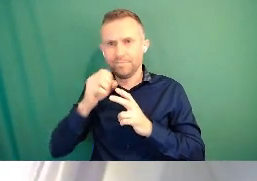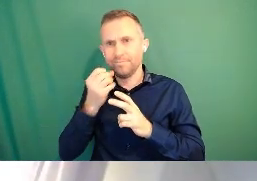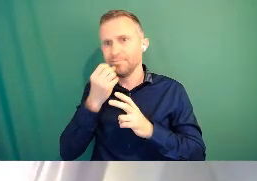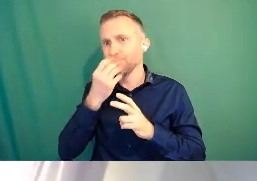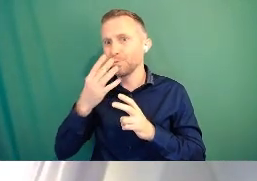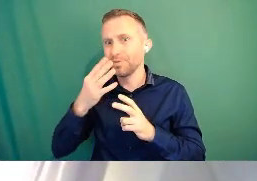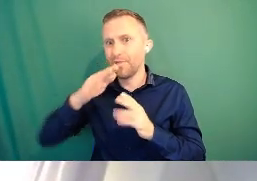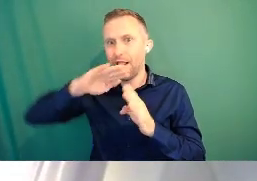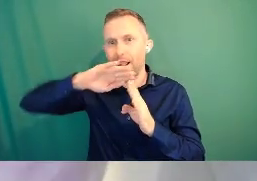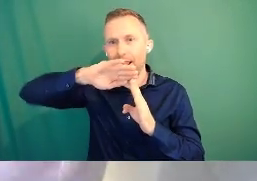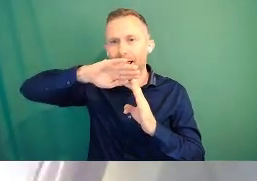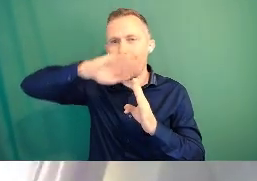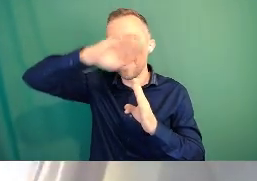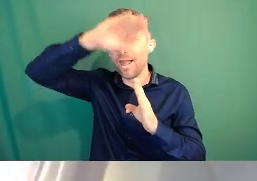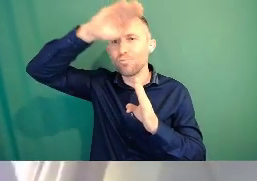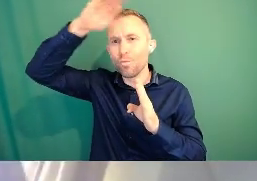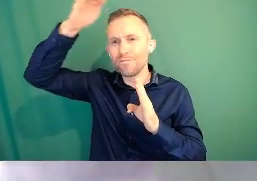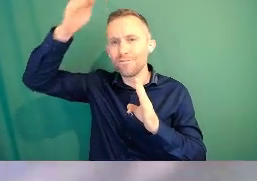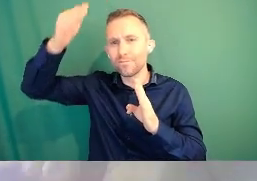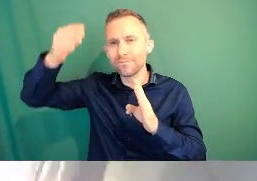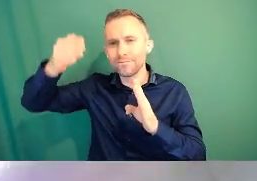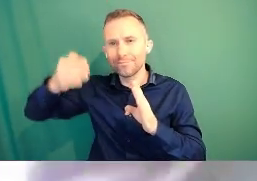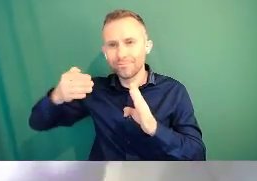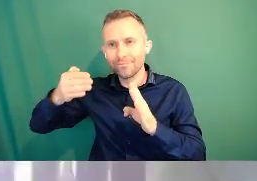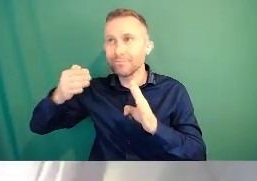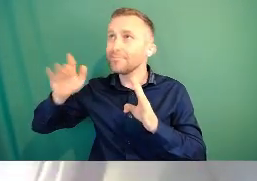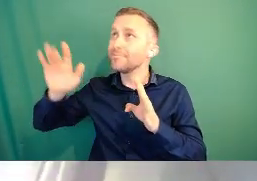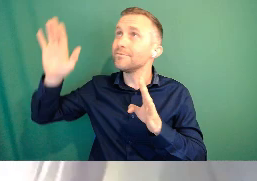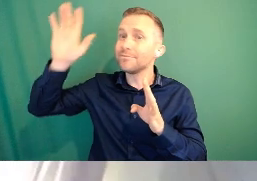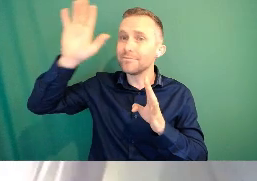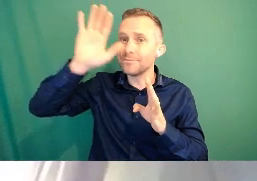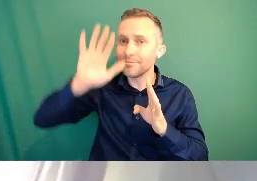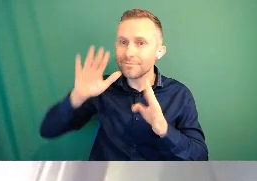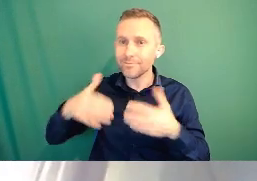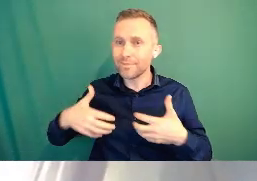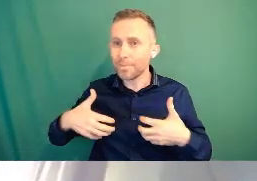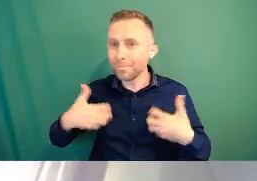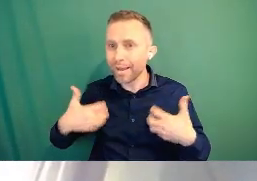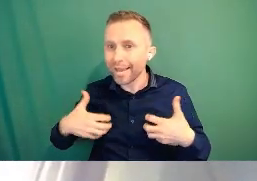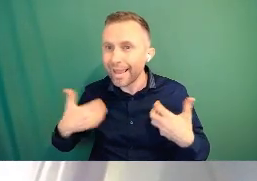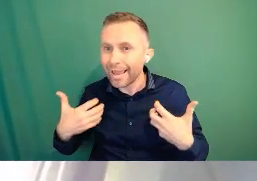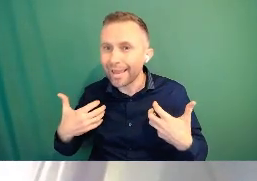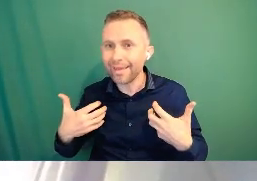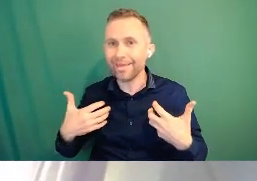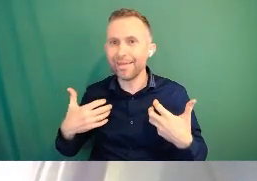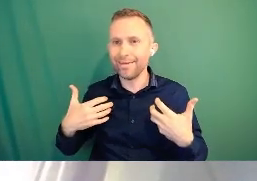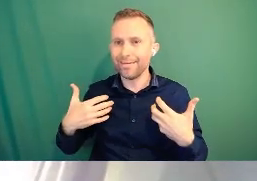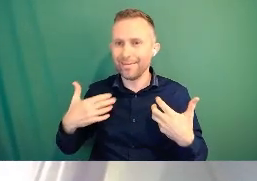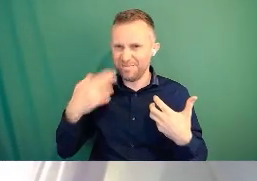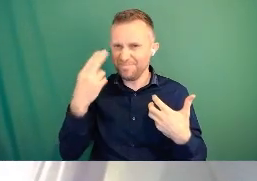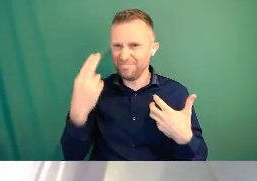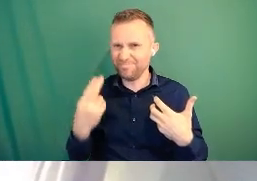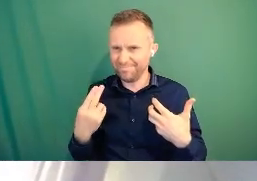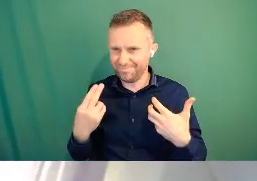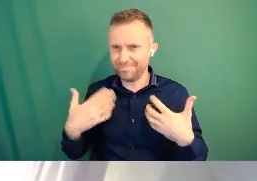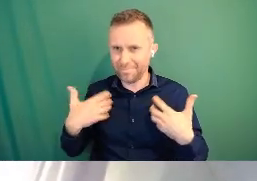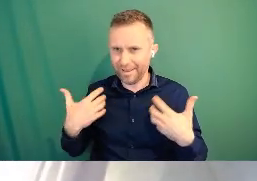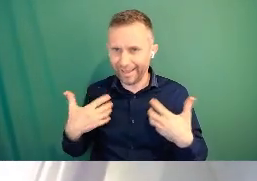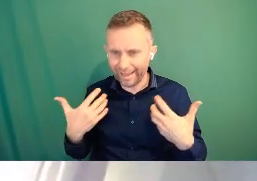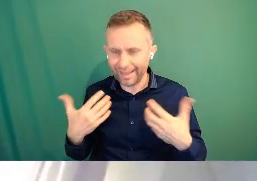domed ceiling with beautiful flowers and pomegranates and monkeys decorating the ceiling. So